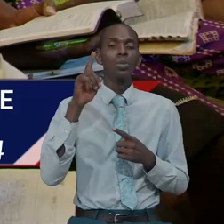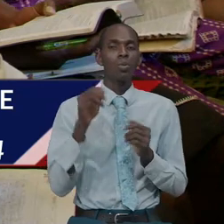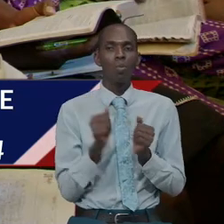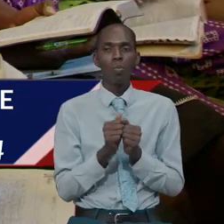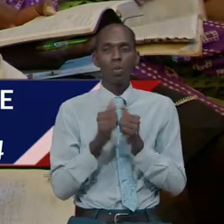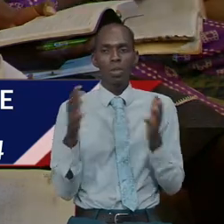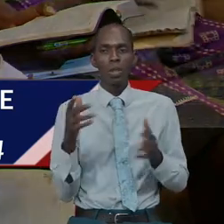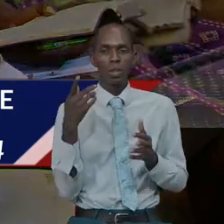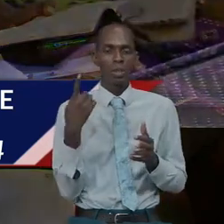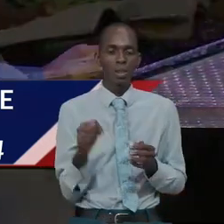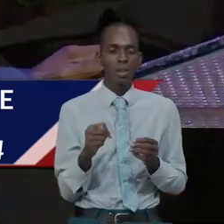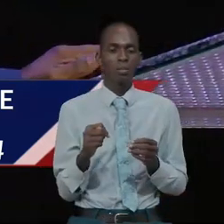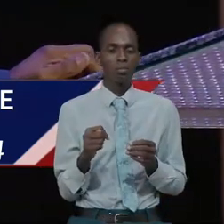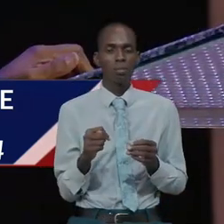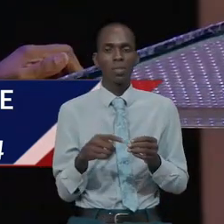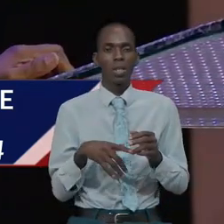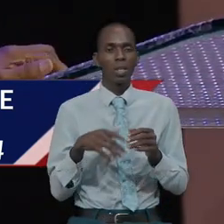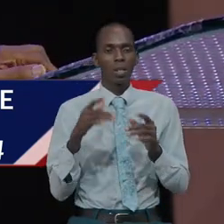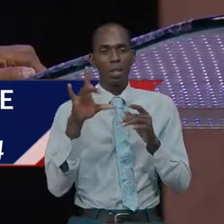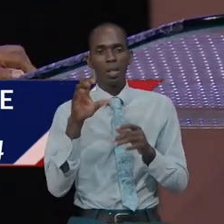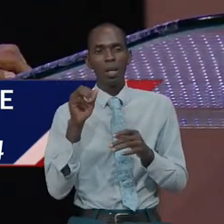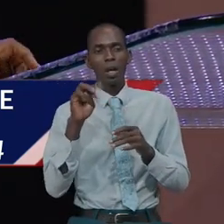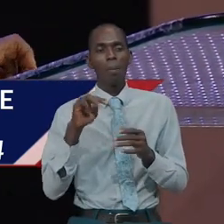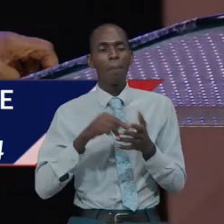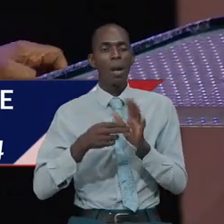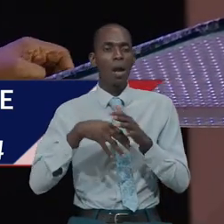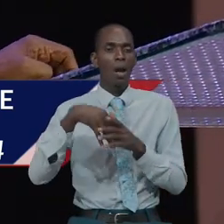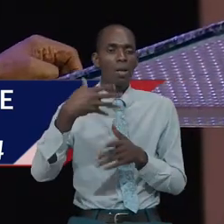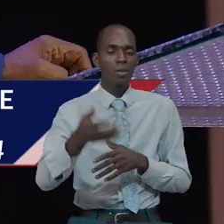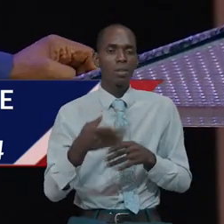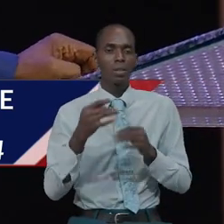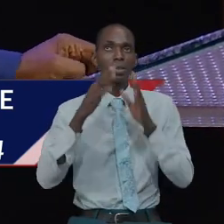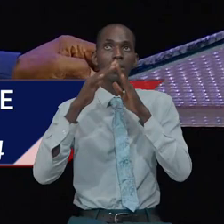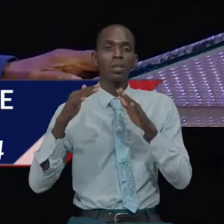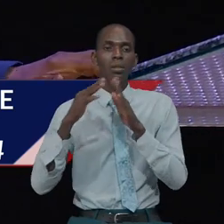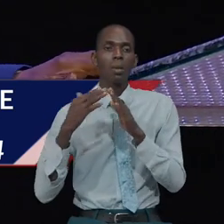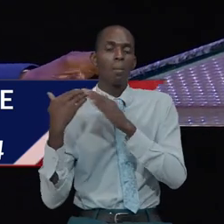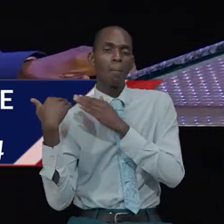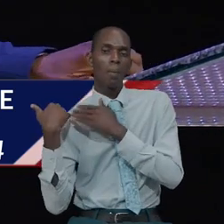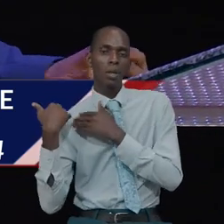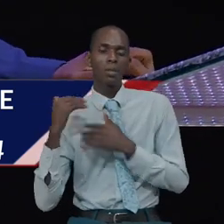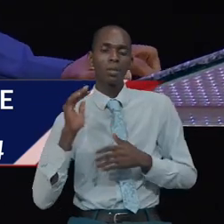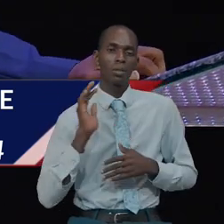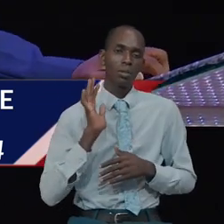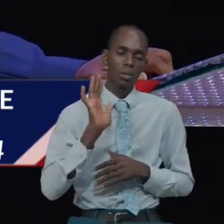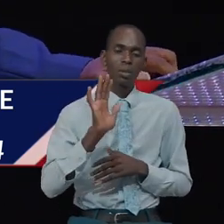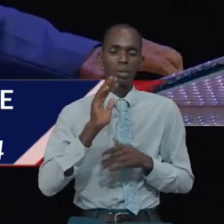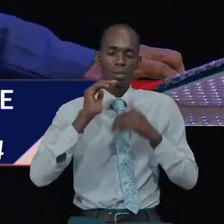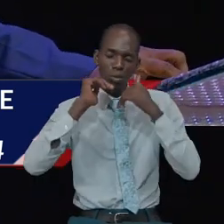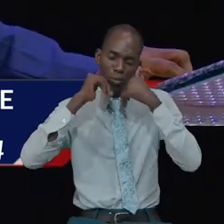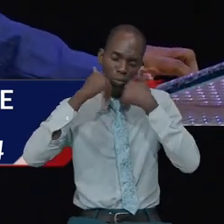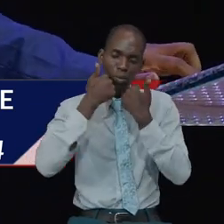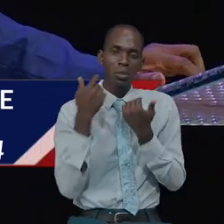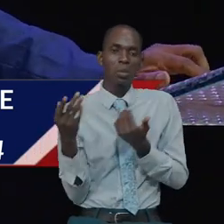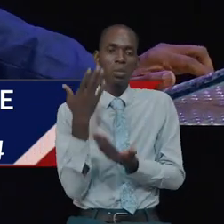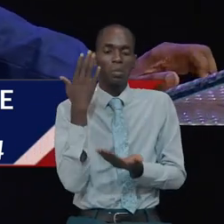the camp, outside the camp, bearing his reproach. They might reproach you for being